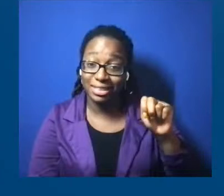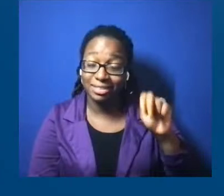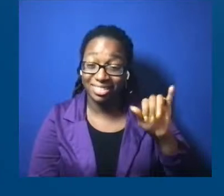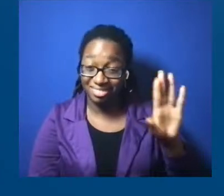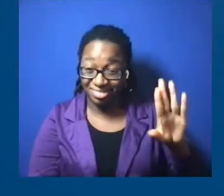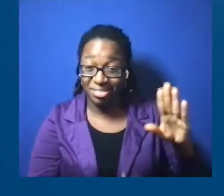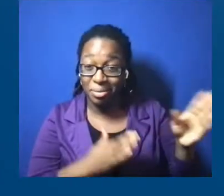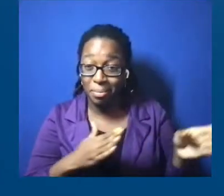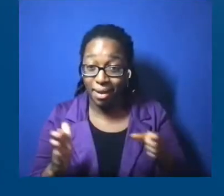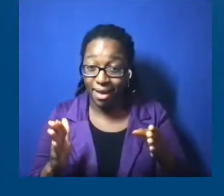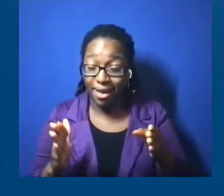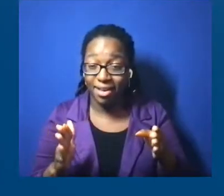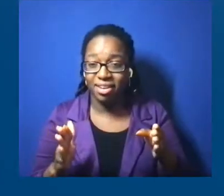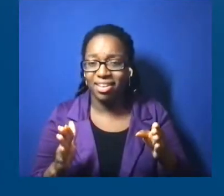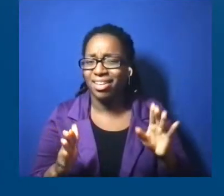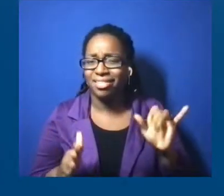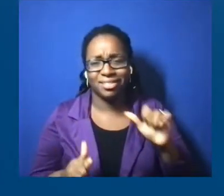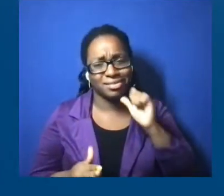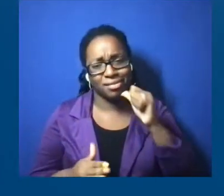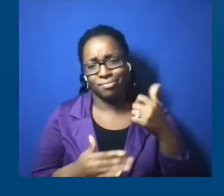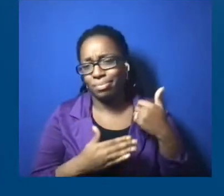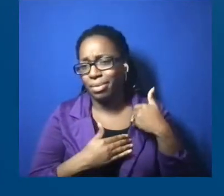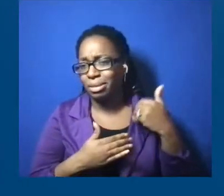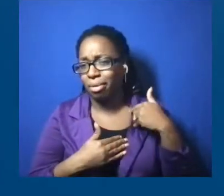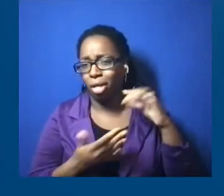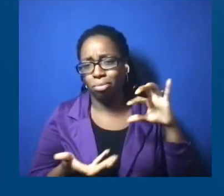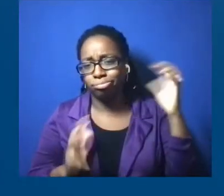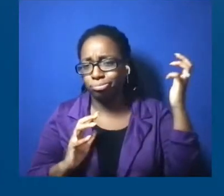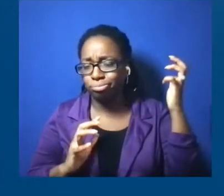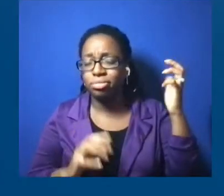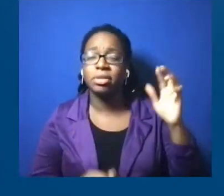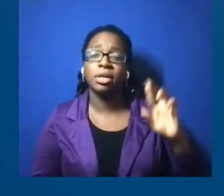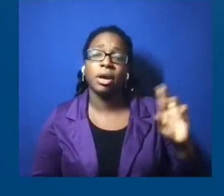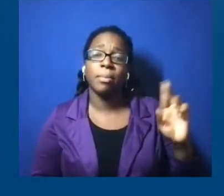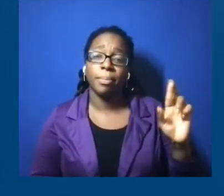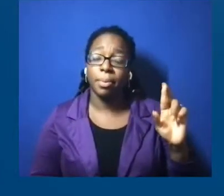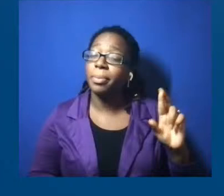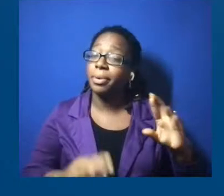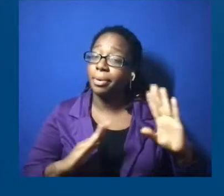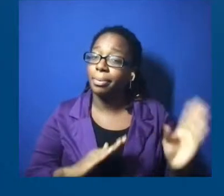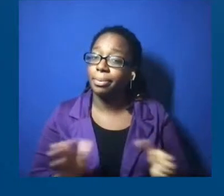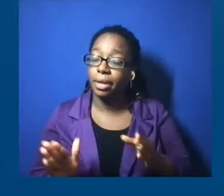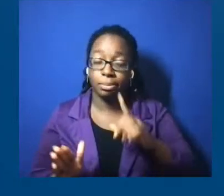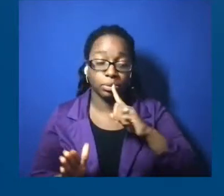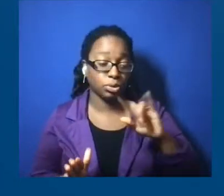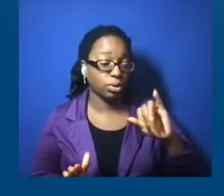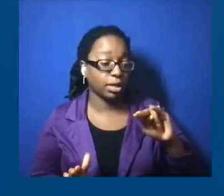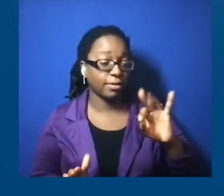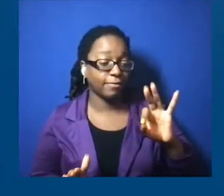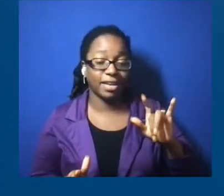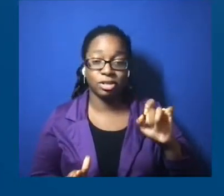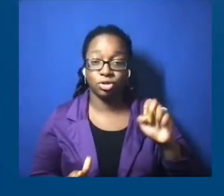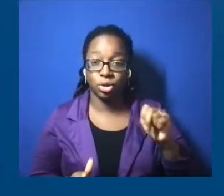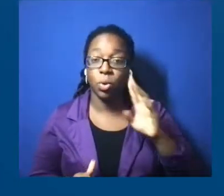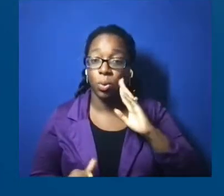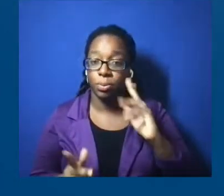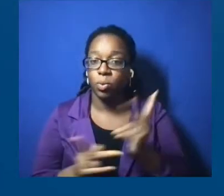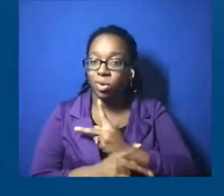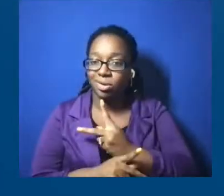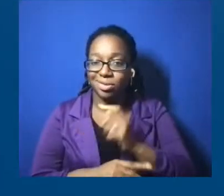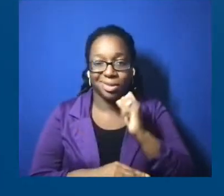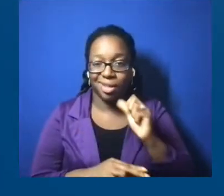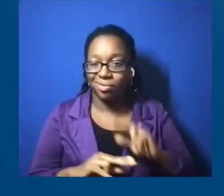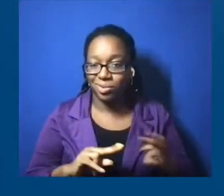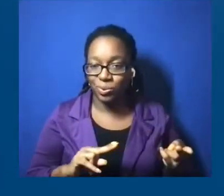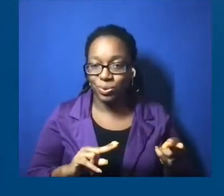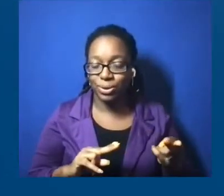are reckless and irresponsible. Republican plan is to make inflation worse, not reduce it. Let's